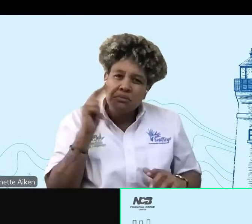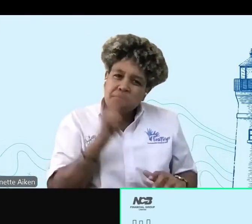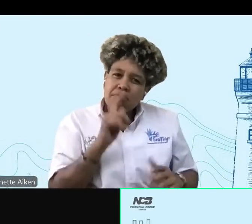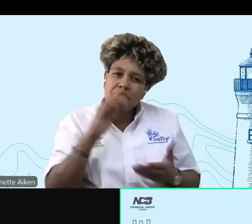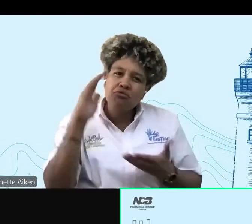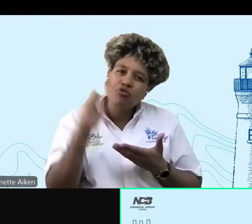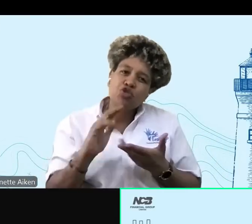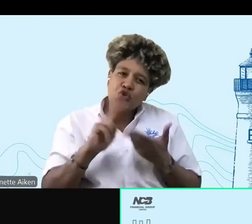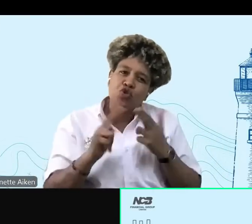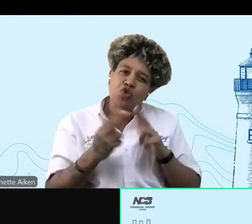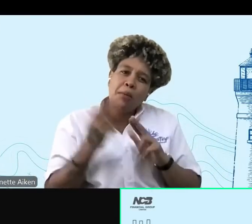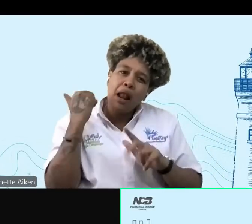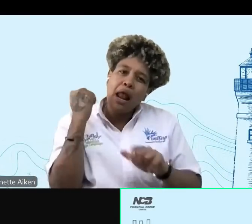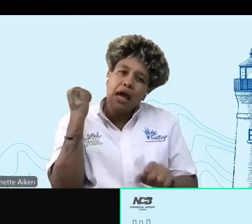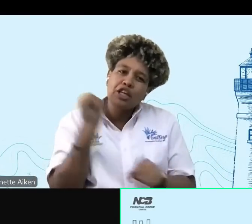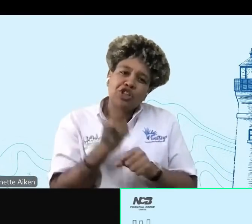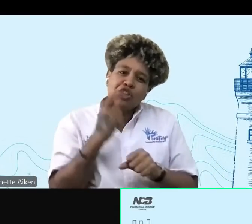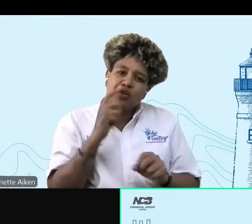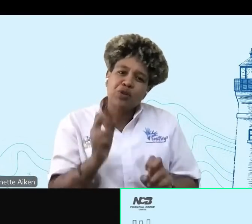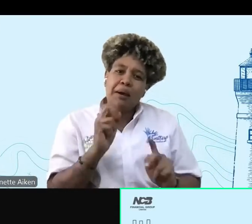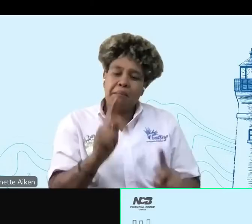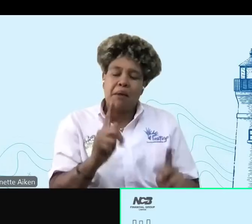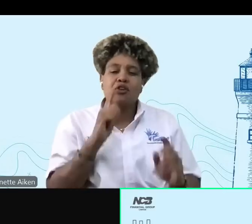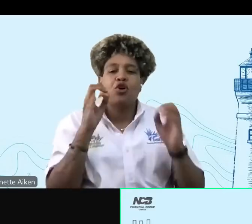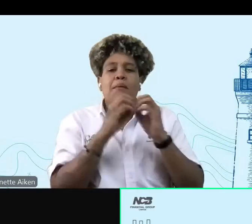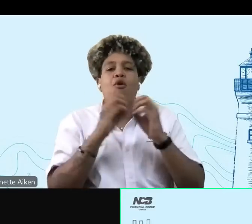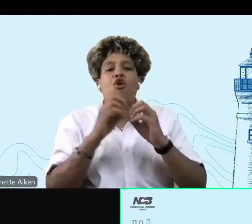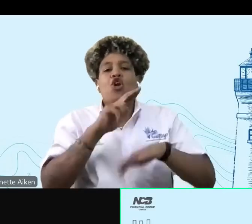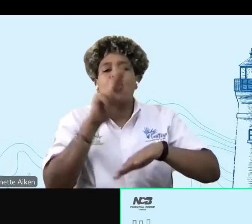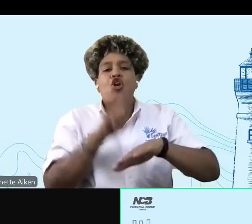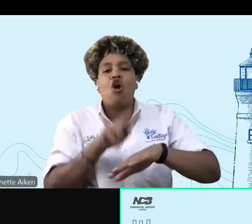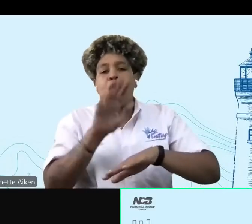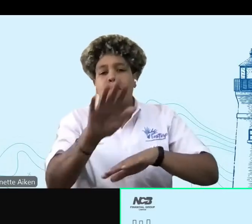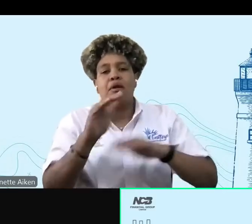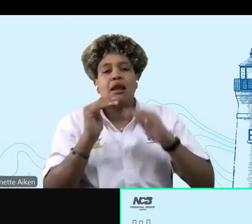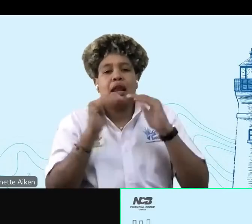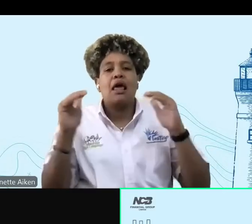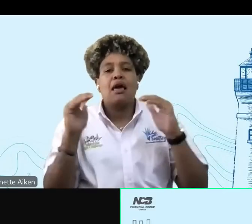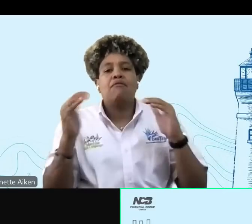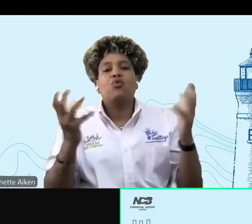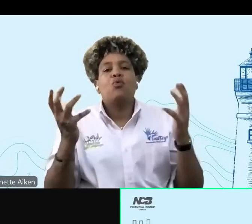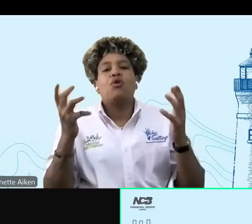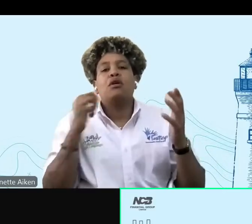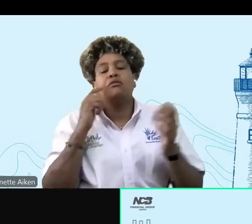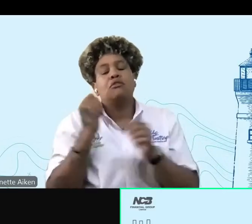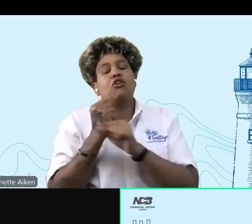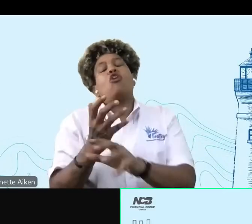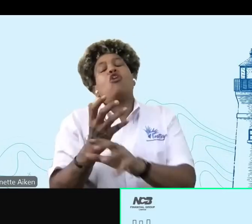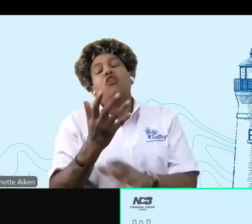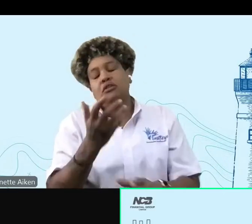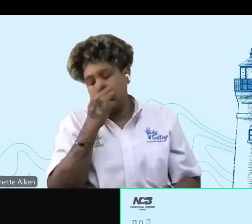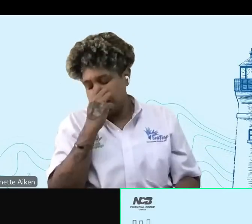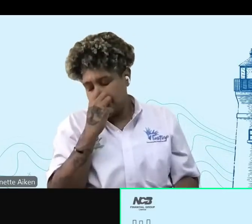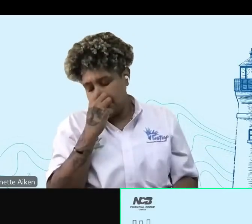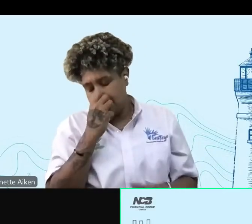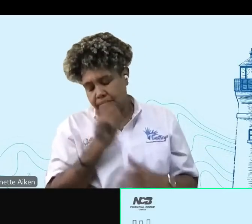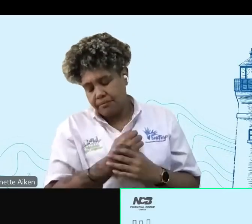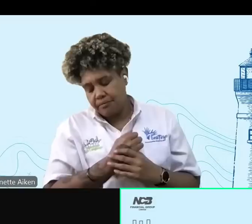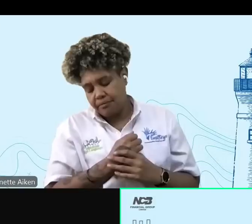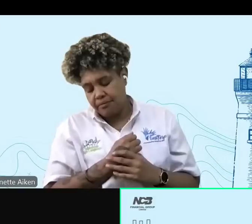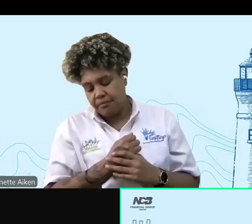the number last year. So getting back to a more normal level is what attributed, what led to